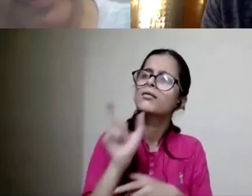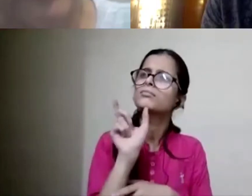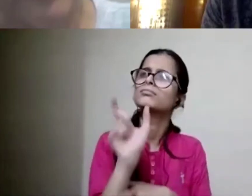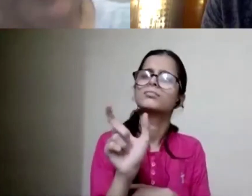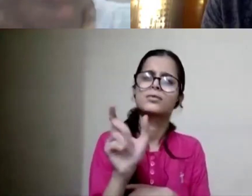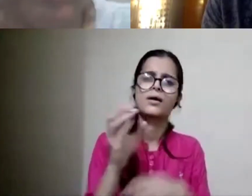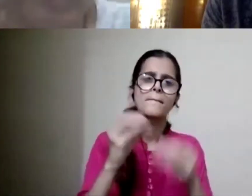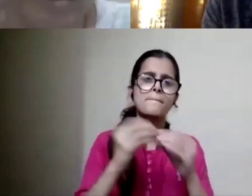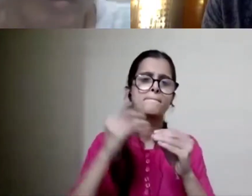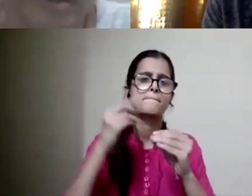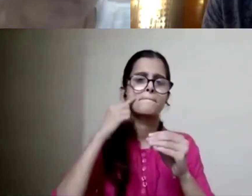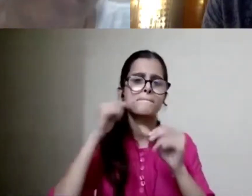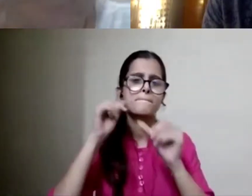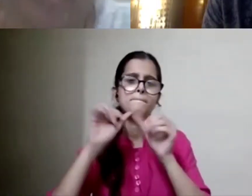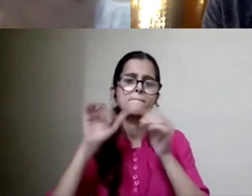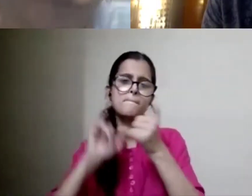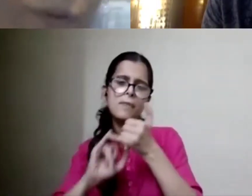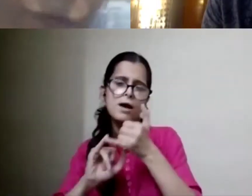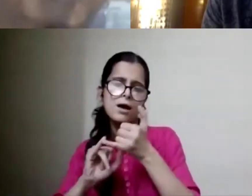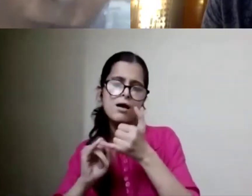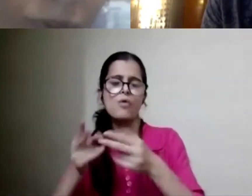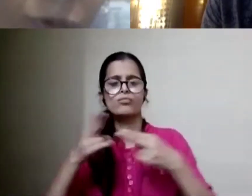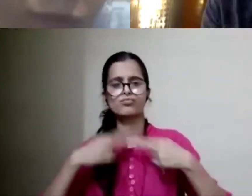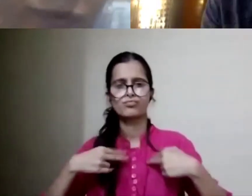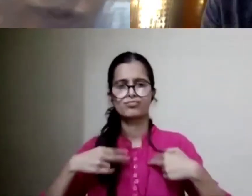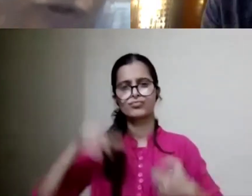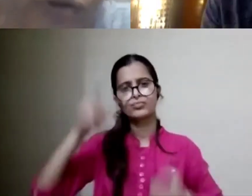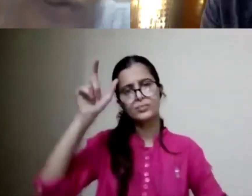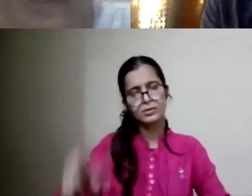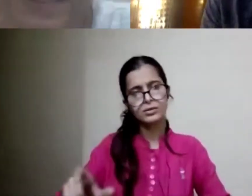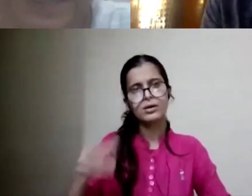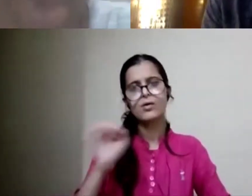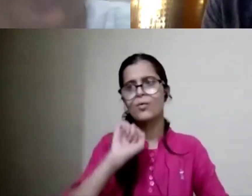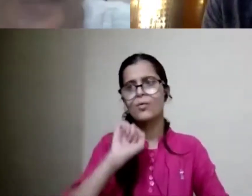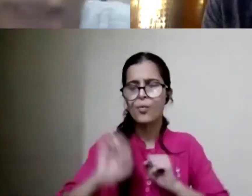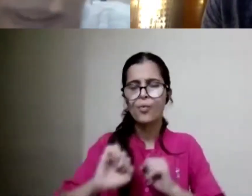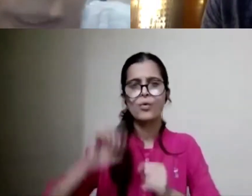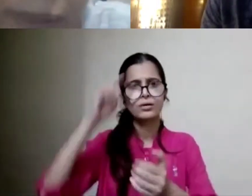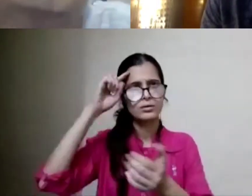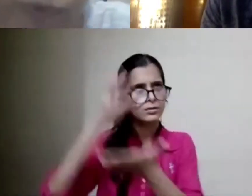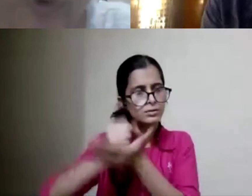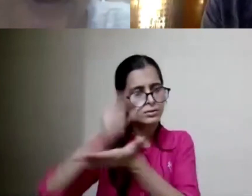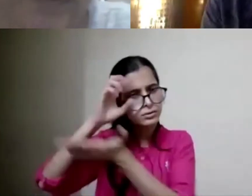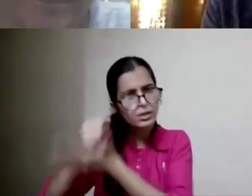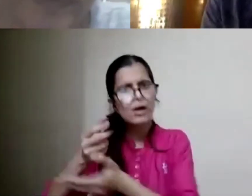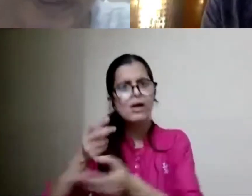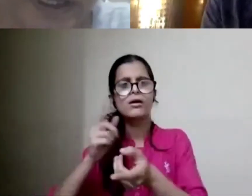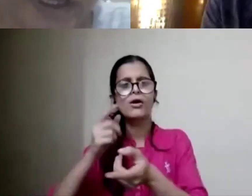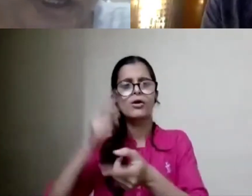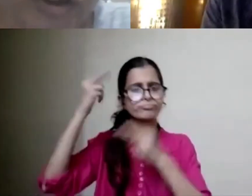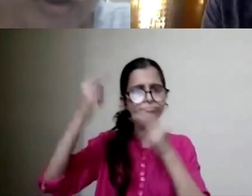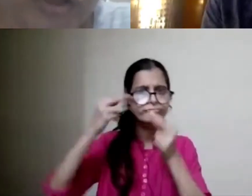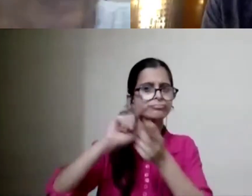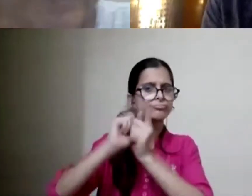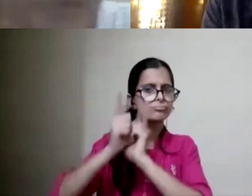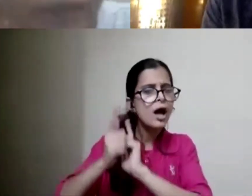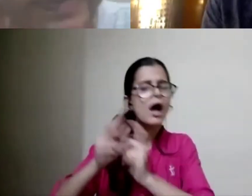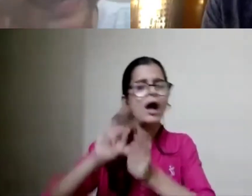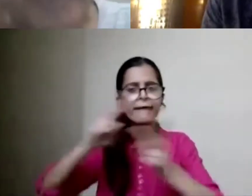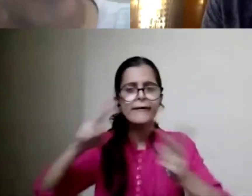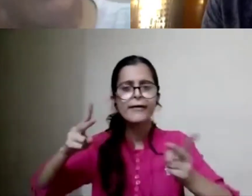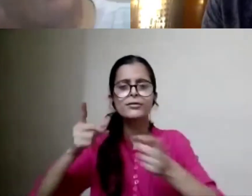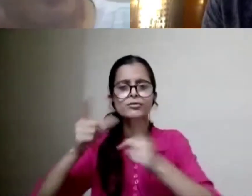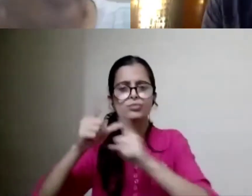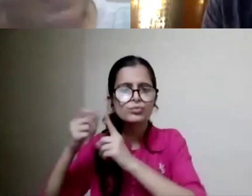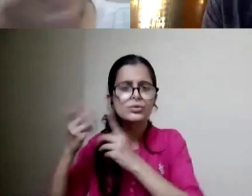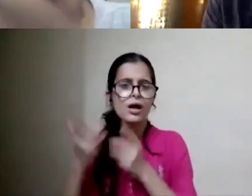and prejudices of judges very often inform the sort of decisions and the kind of reasoning that they employ. So then it becomes